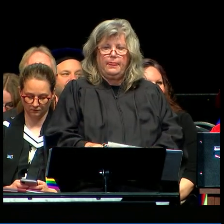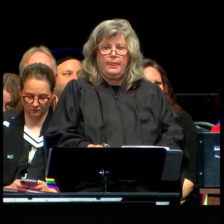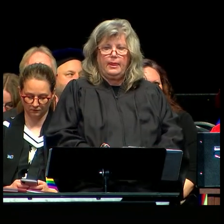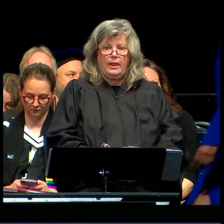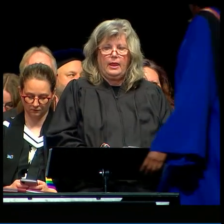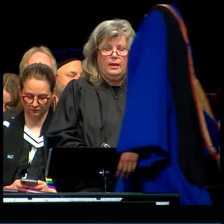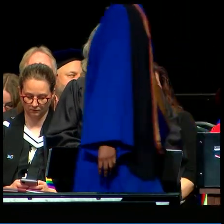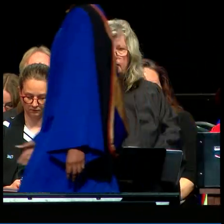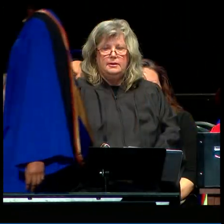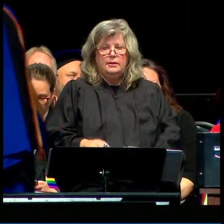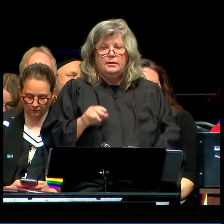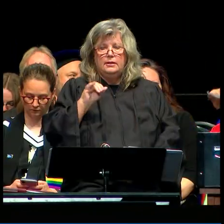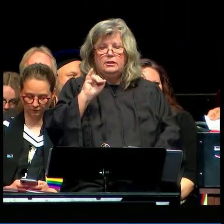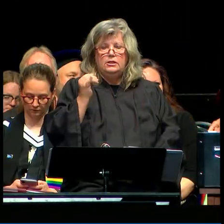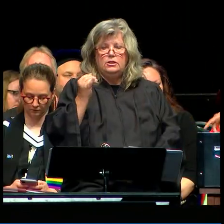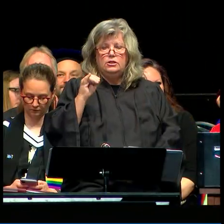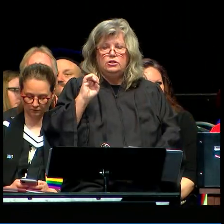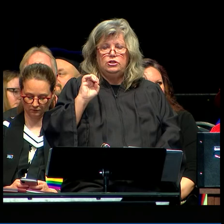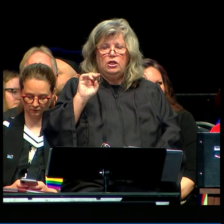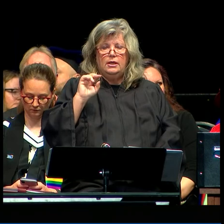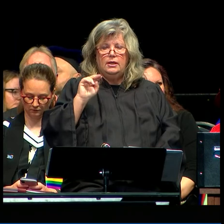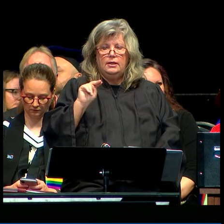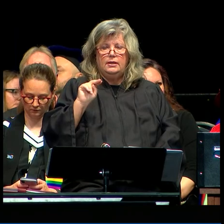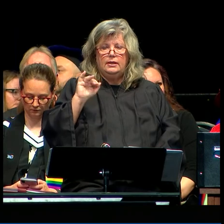Janique Halls.